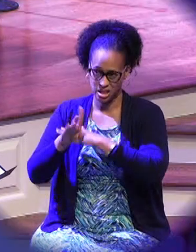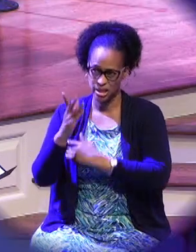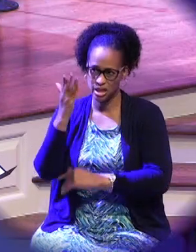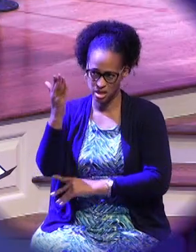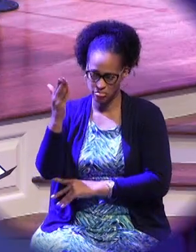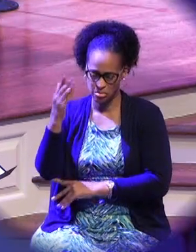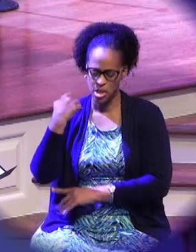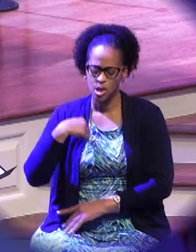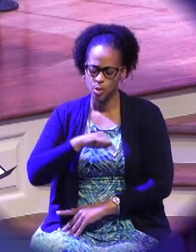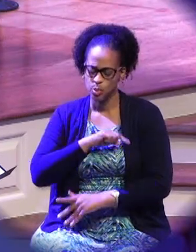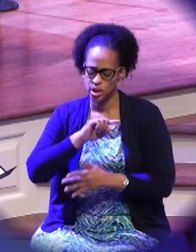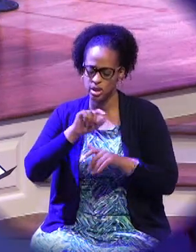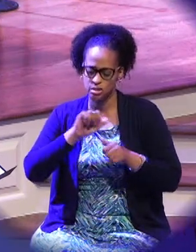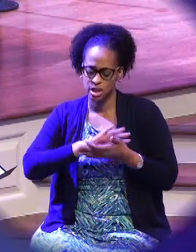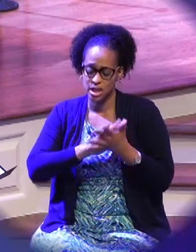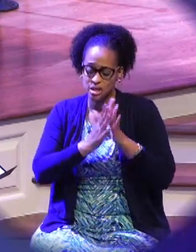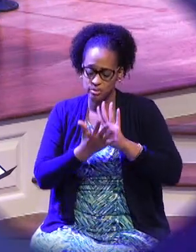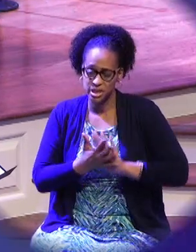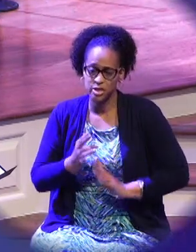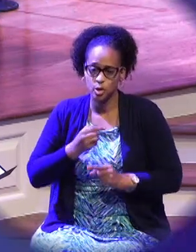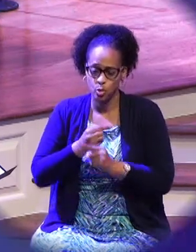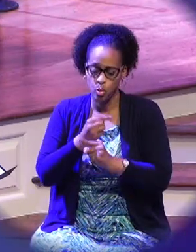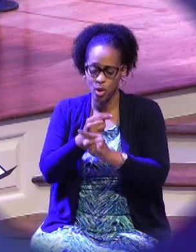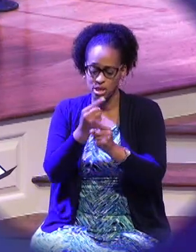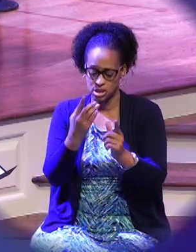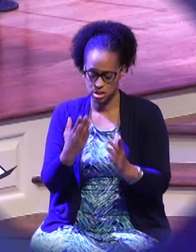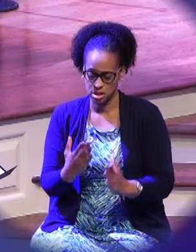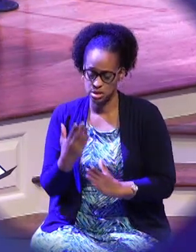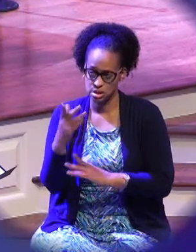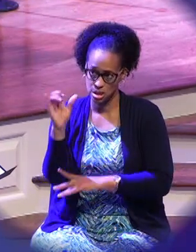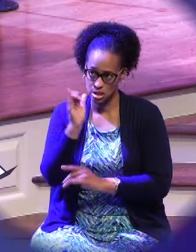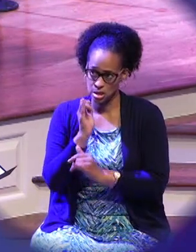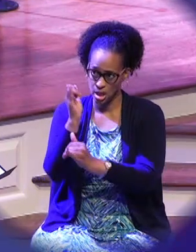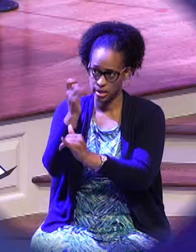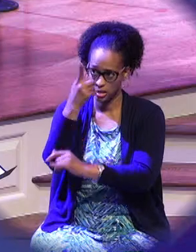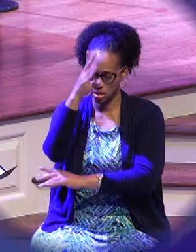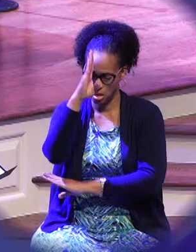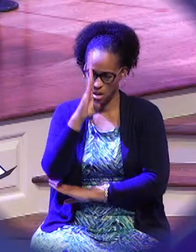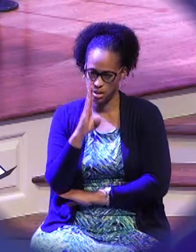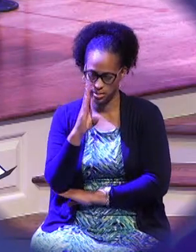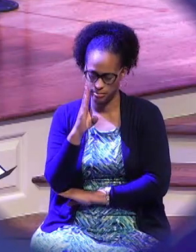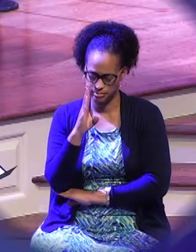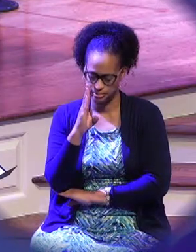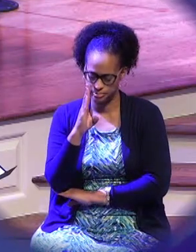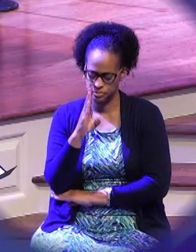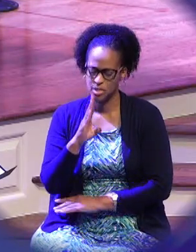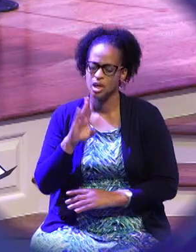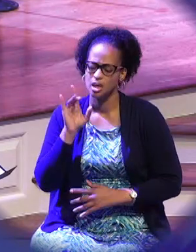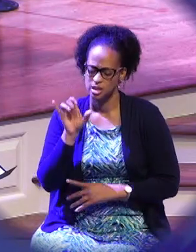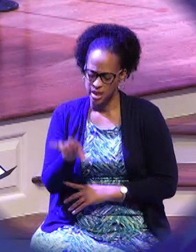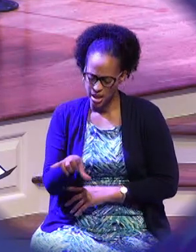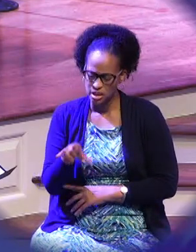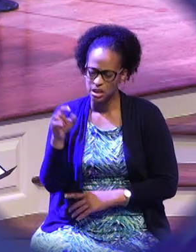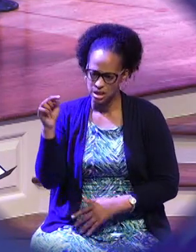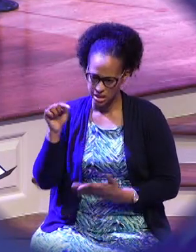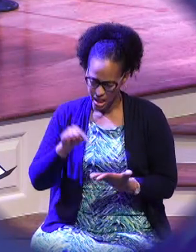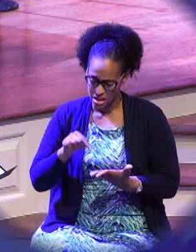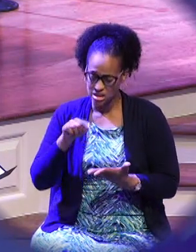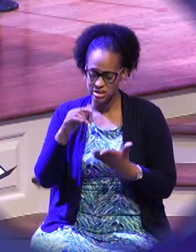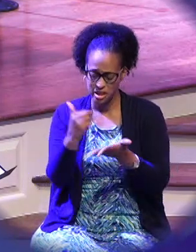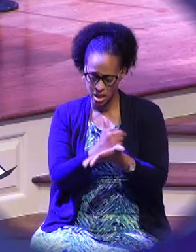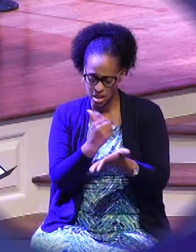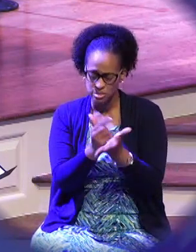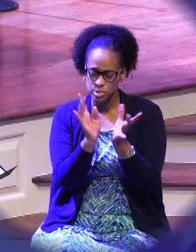we might be made the righteousness of God. This is the